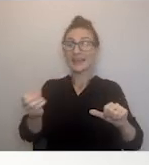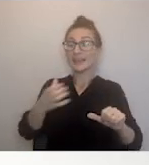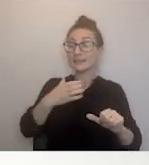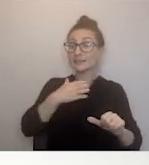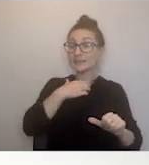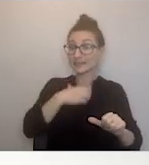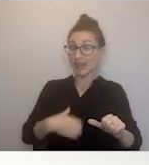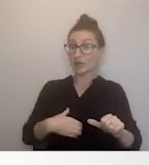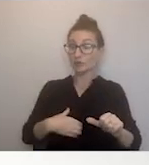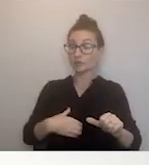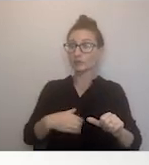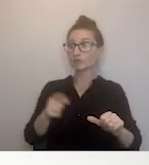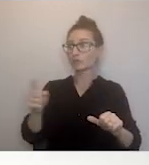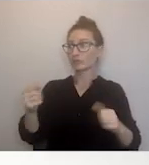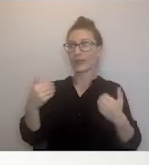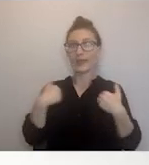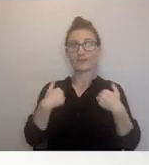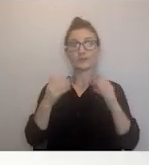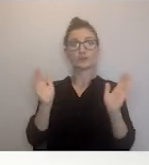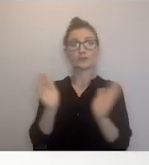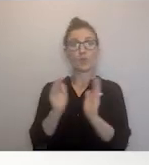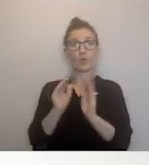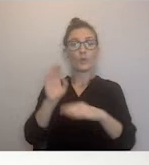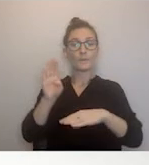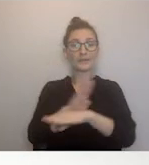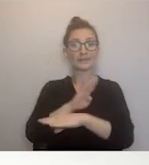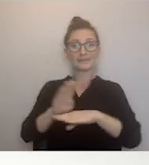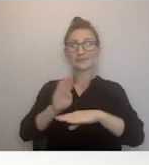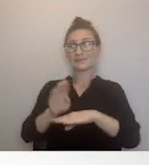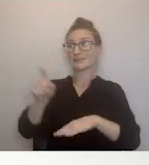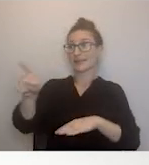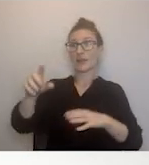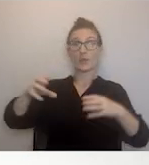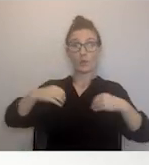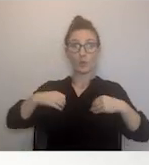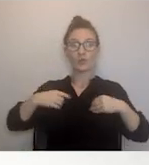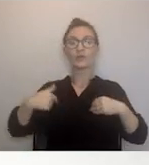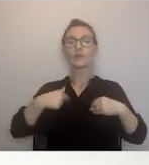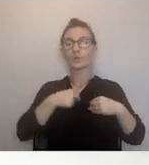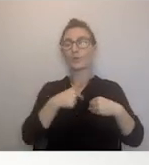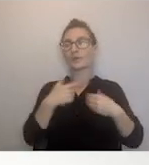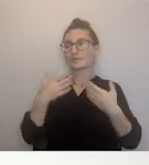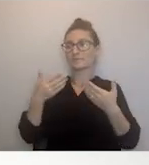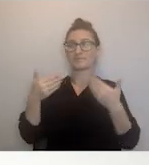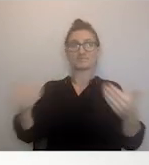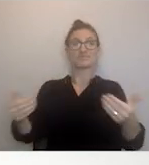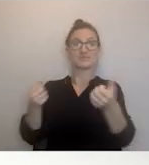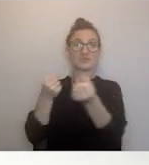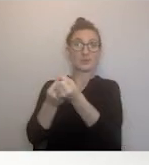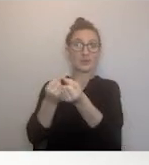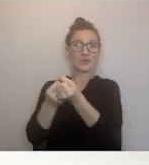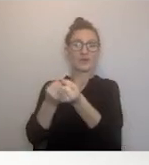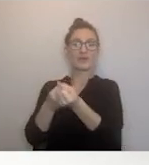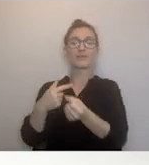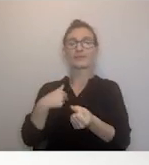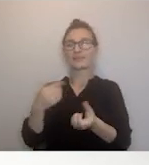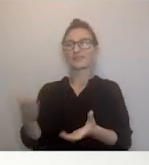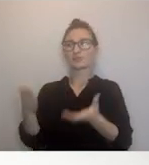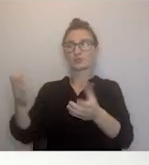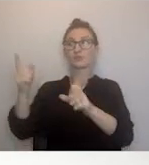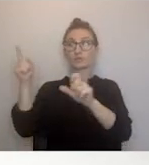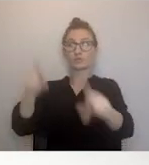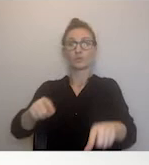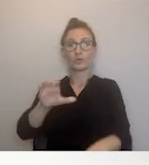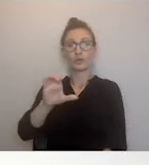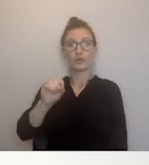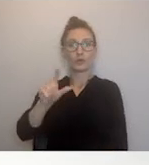abilities and desires. They actually have small businesses of their own as well, and we are absolutely open to supporting that. The collective would be